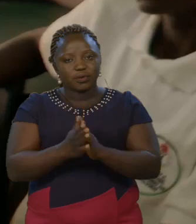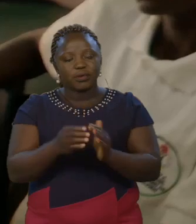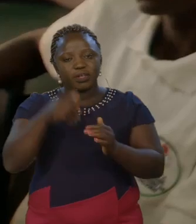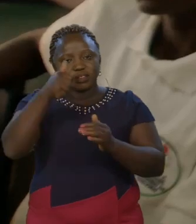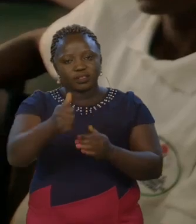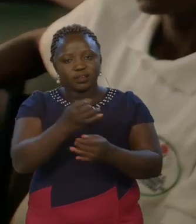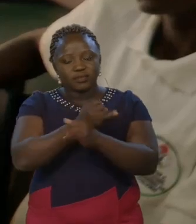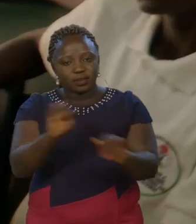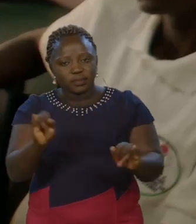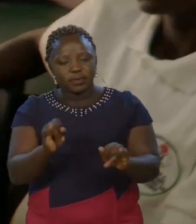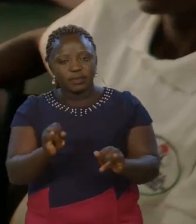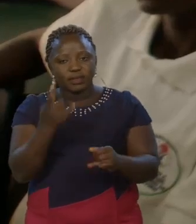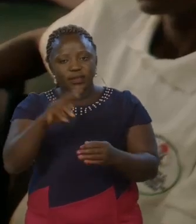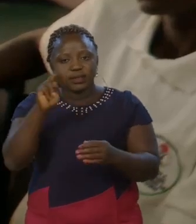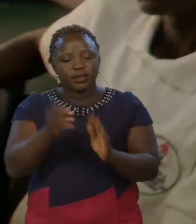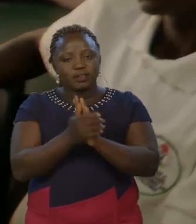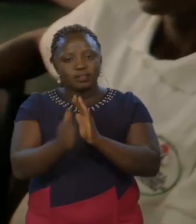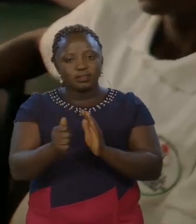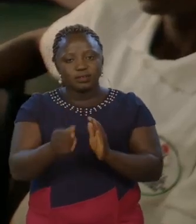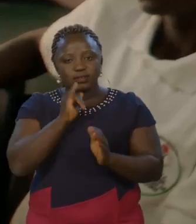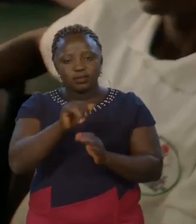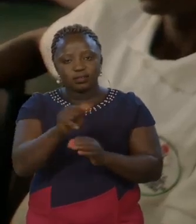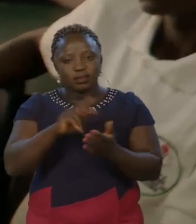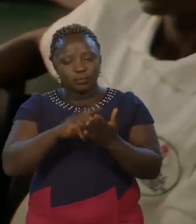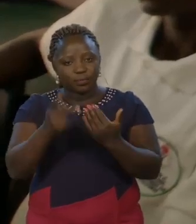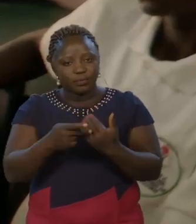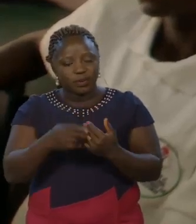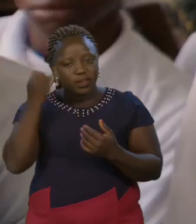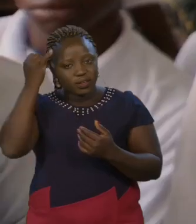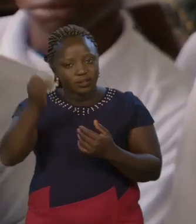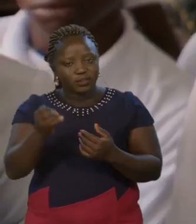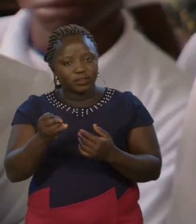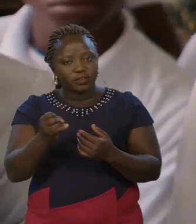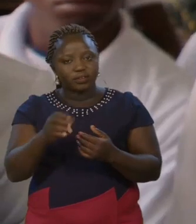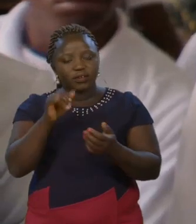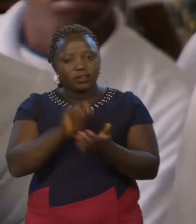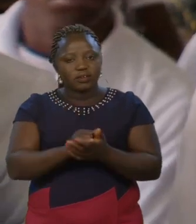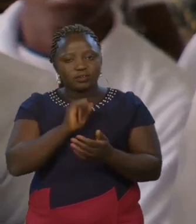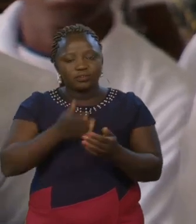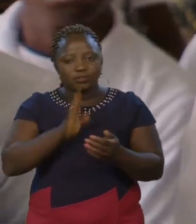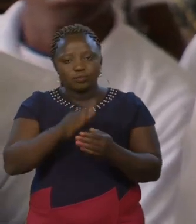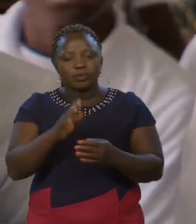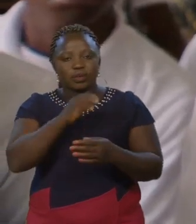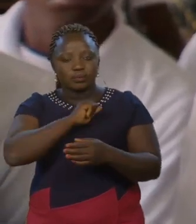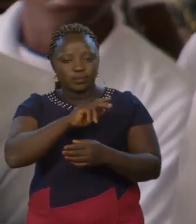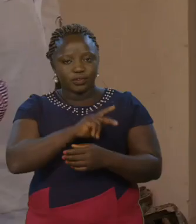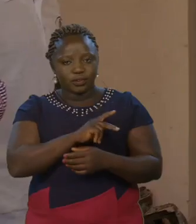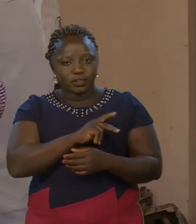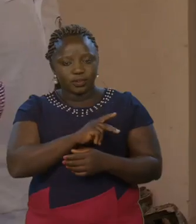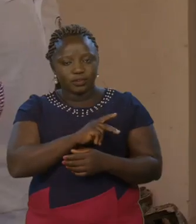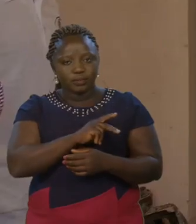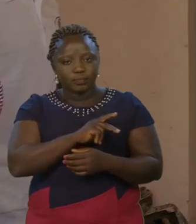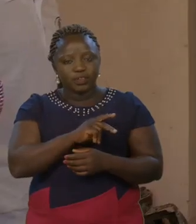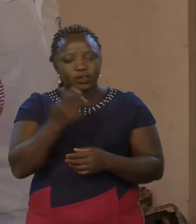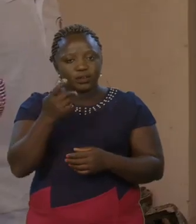and entrepreneurship, the N-Skills is indeed an initiative worthy to be applauded.